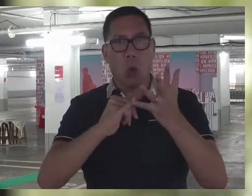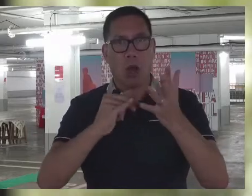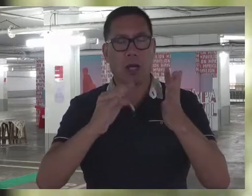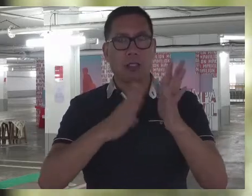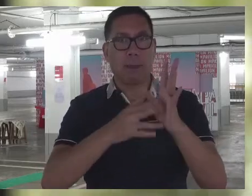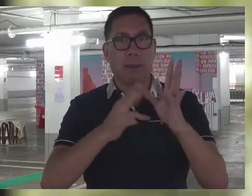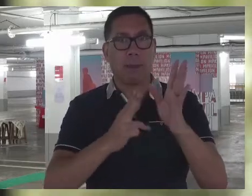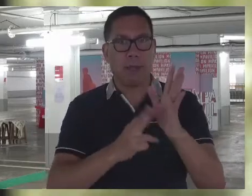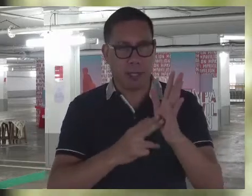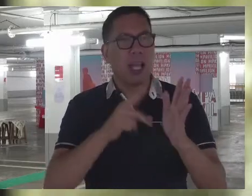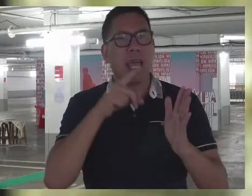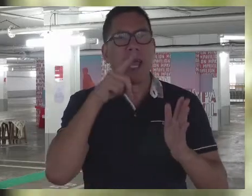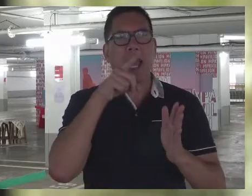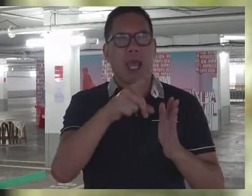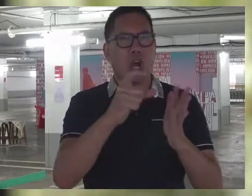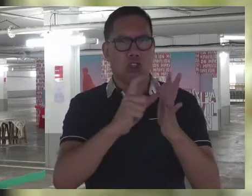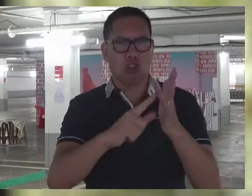have